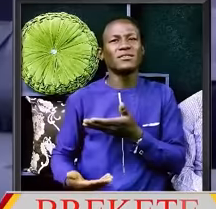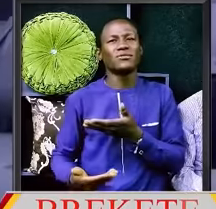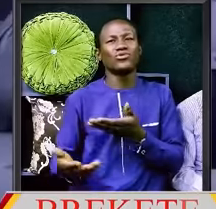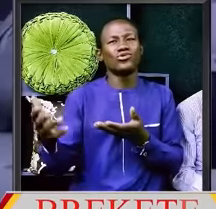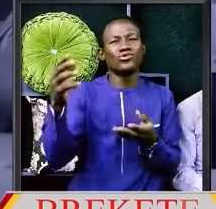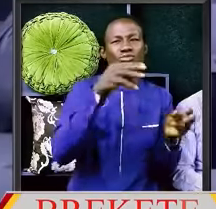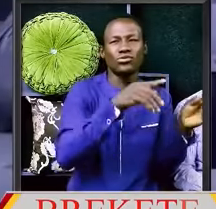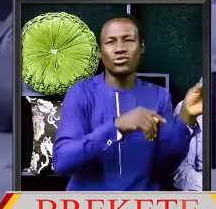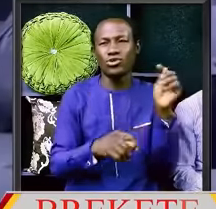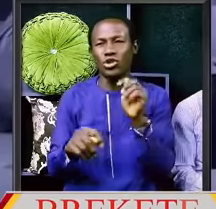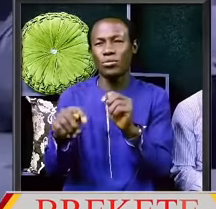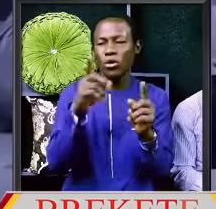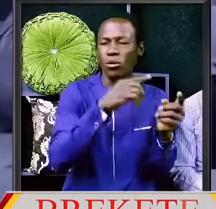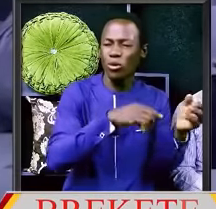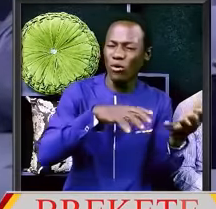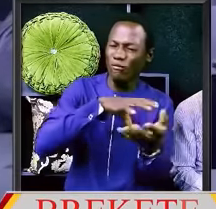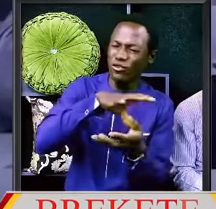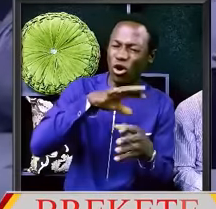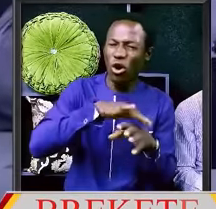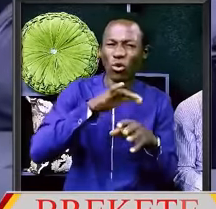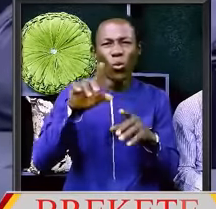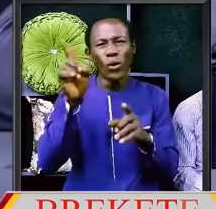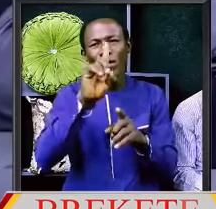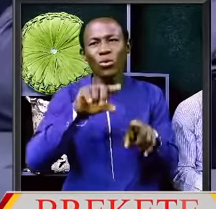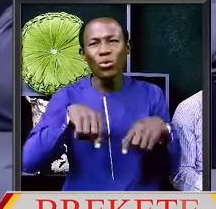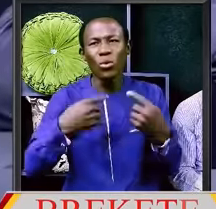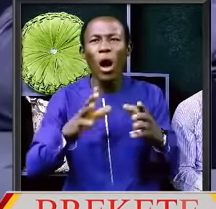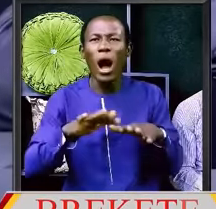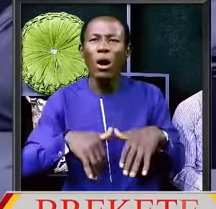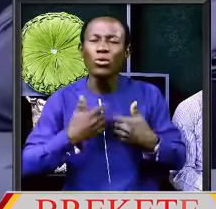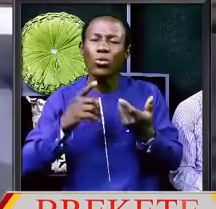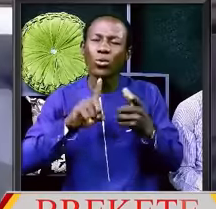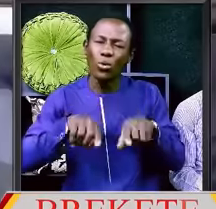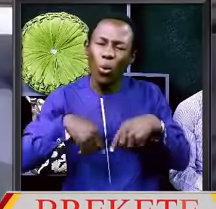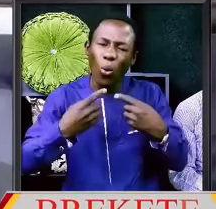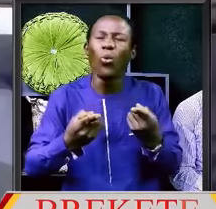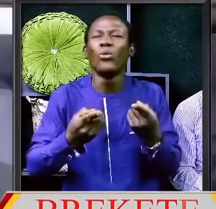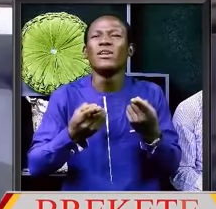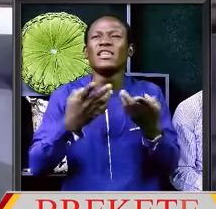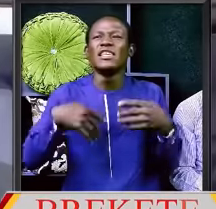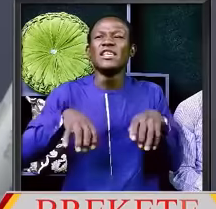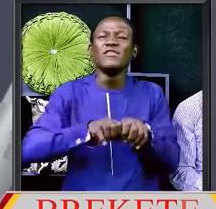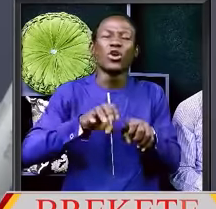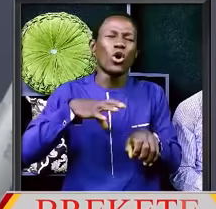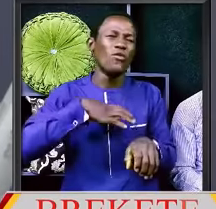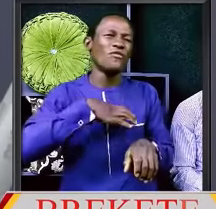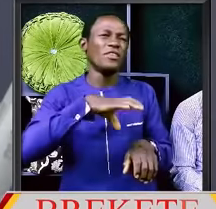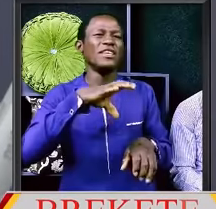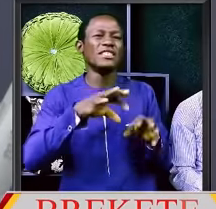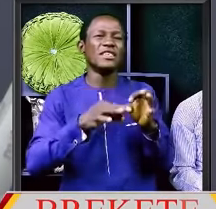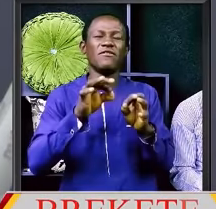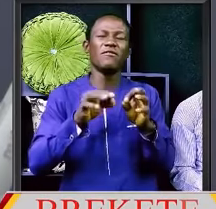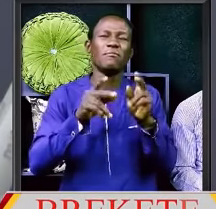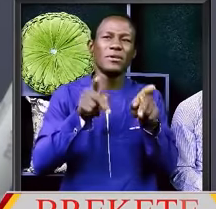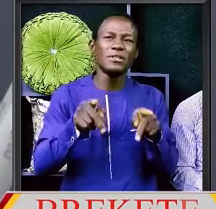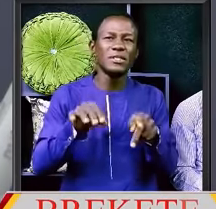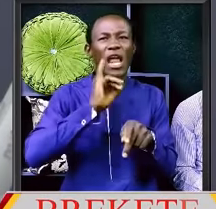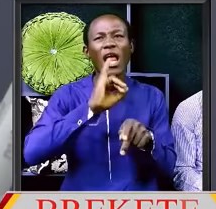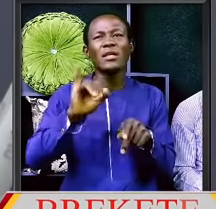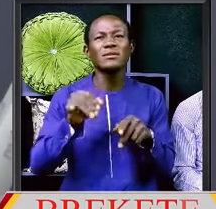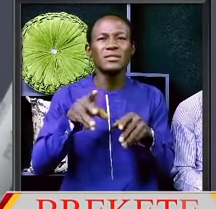where to go and how to go. Even the confidence to go, even if person they direct you, they guide you, you no go fit.